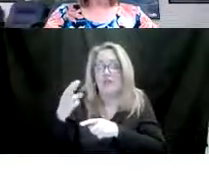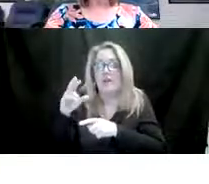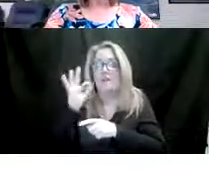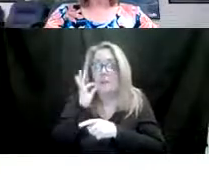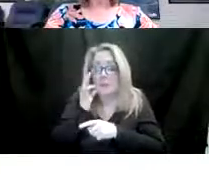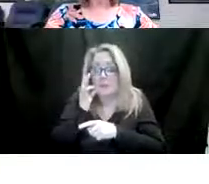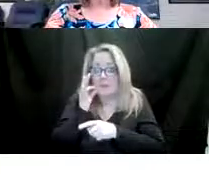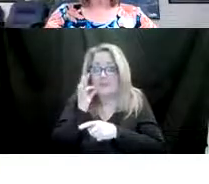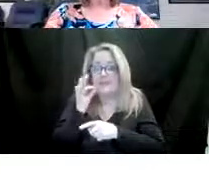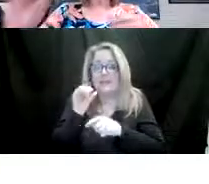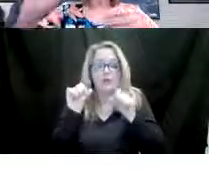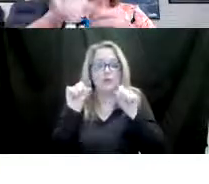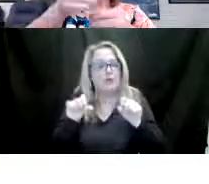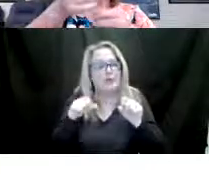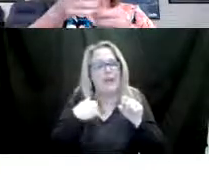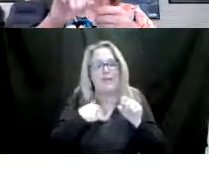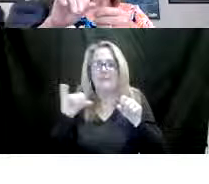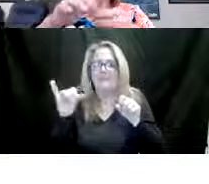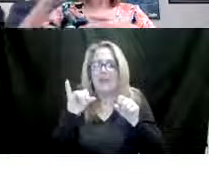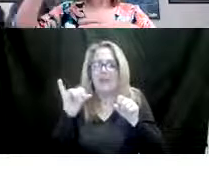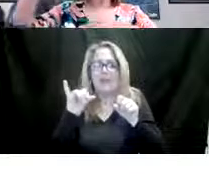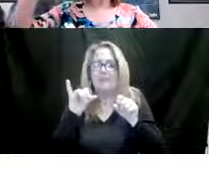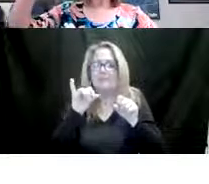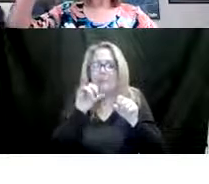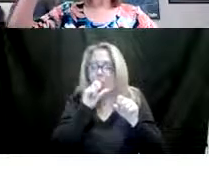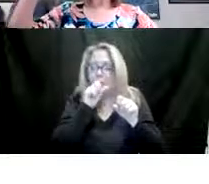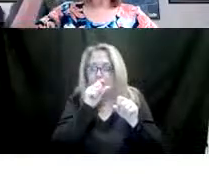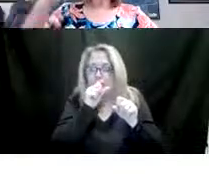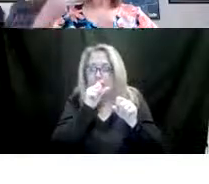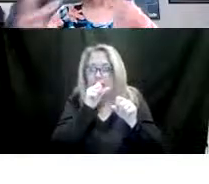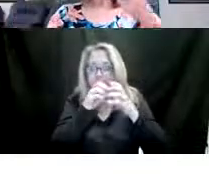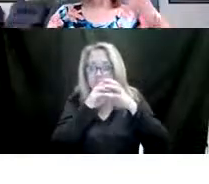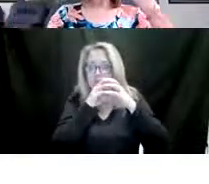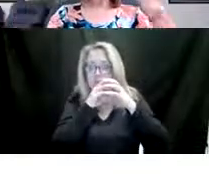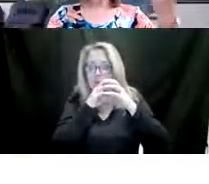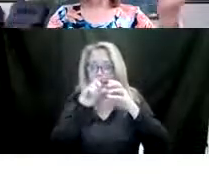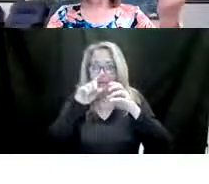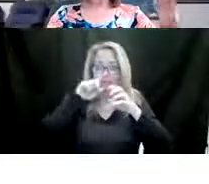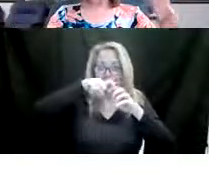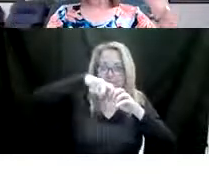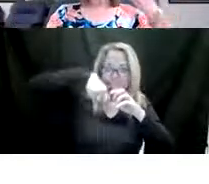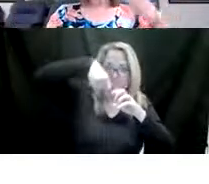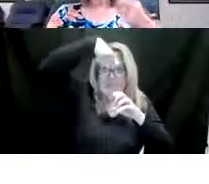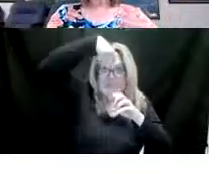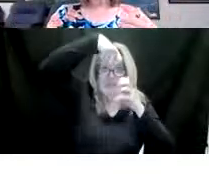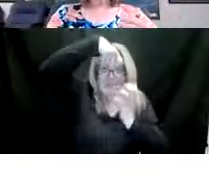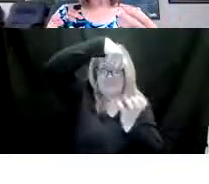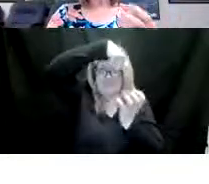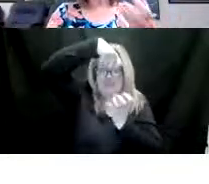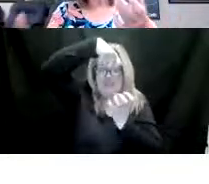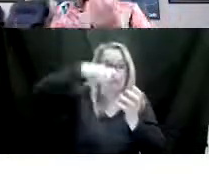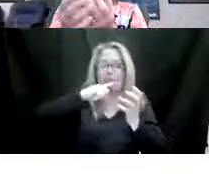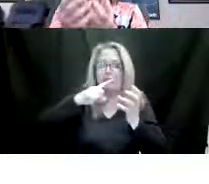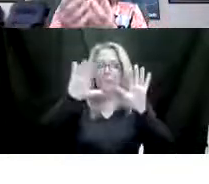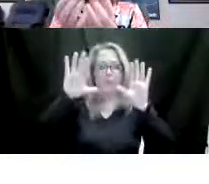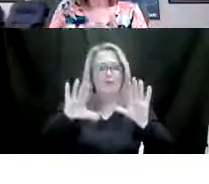actually hang, let's say, a puncture an orange and hang that orange. You get a wonderful smell, a